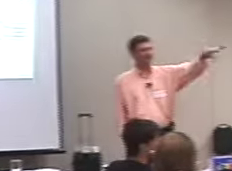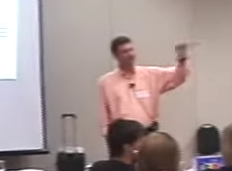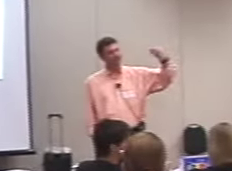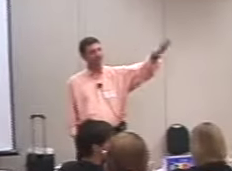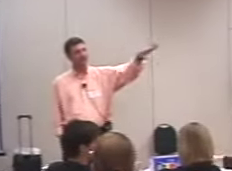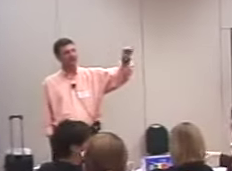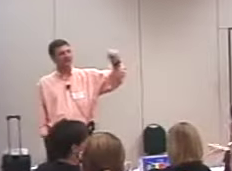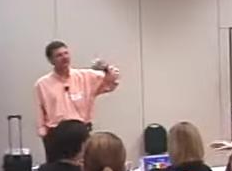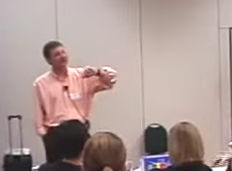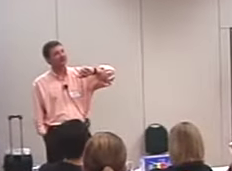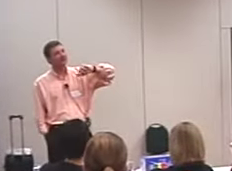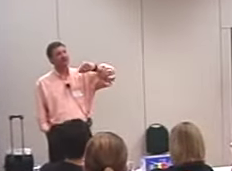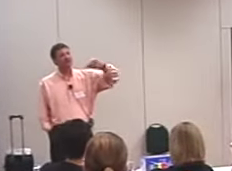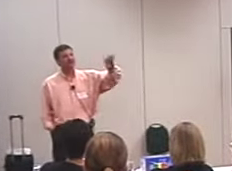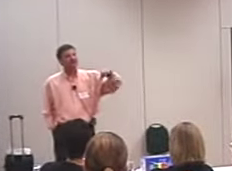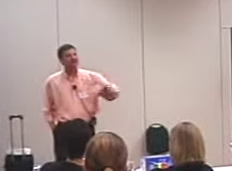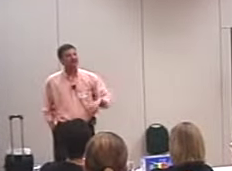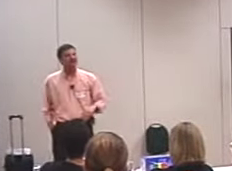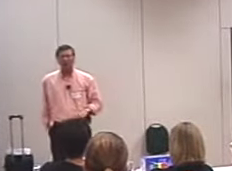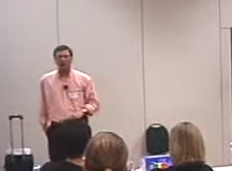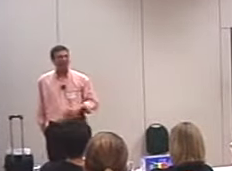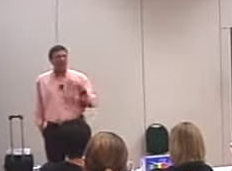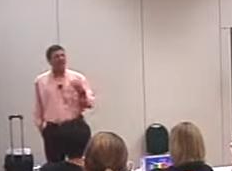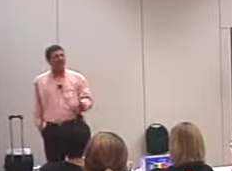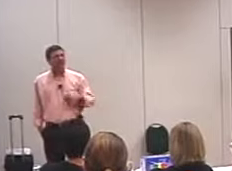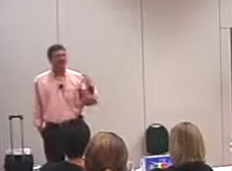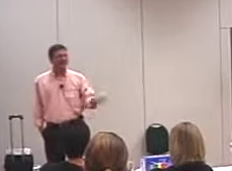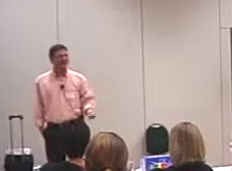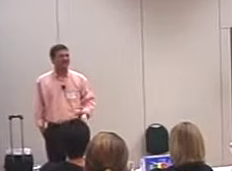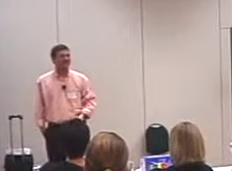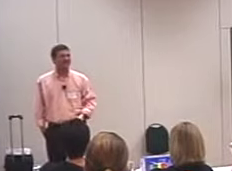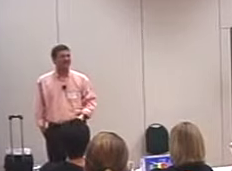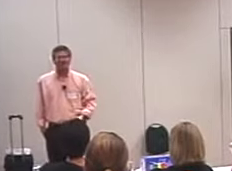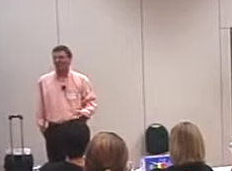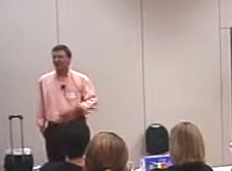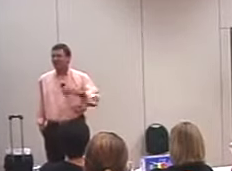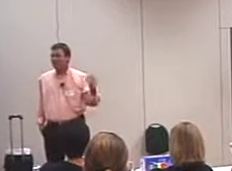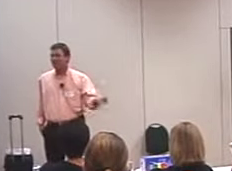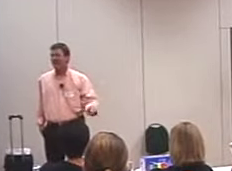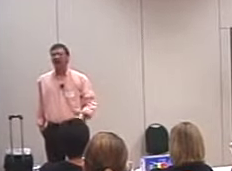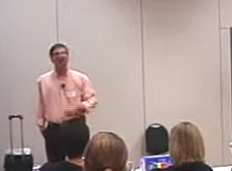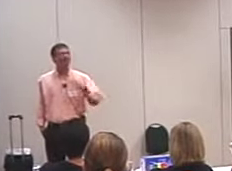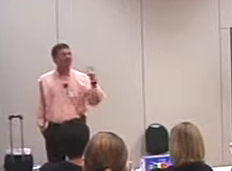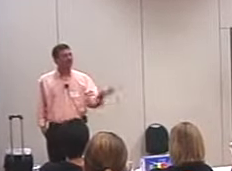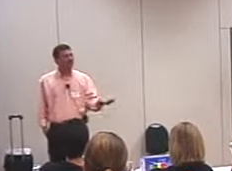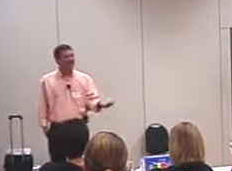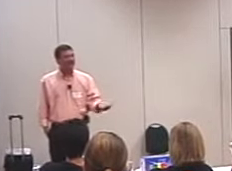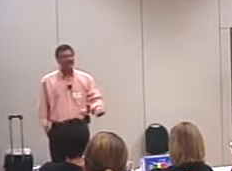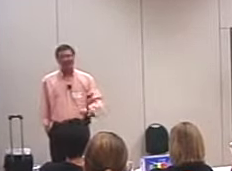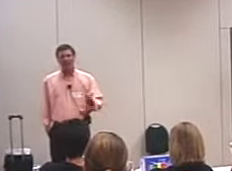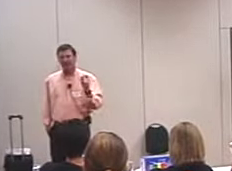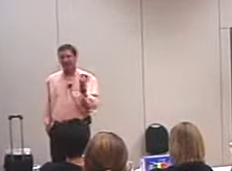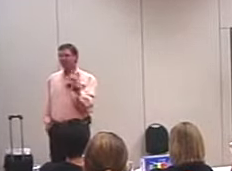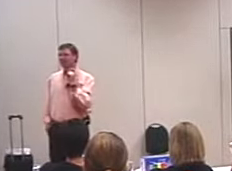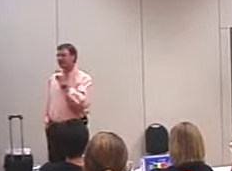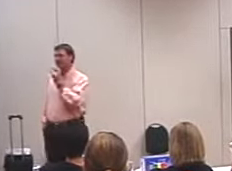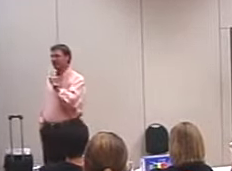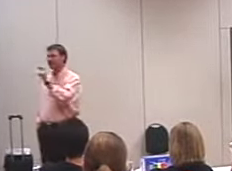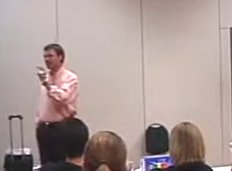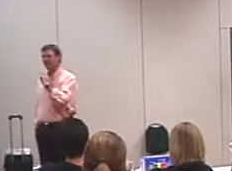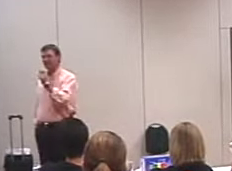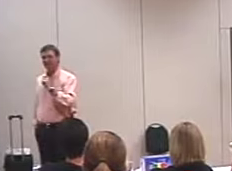just being obnoxious back to you. But sometimes people say, well, why don't you try this? It's obvious. How come you're not? And what happens when